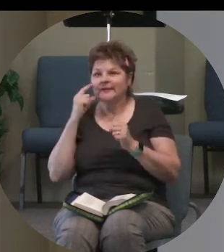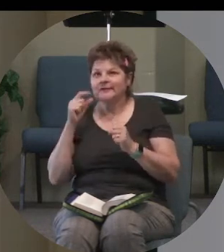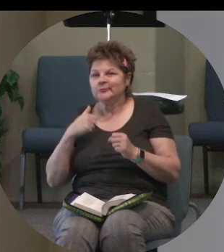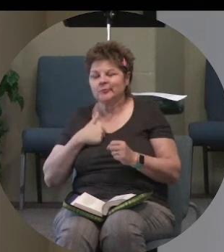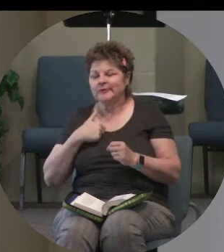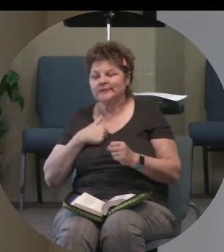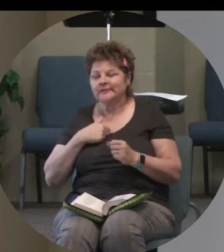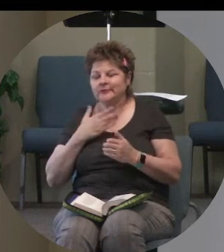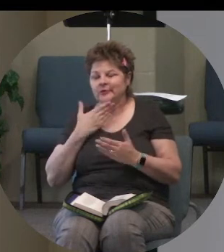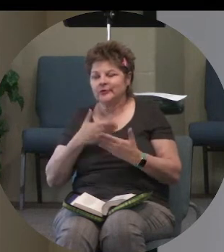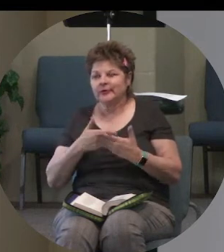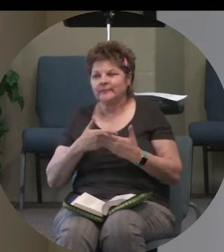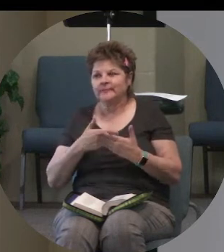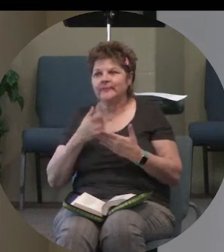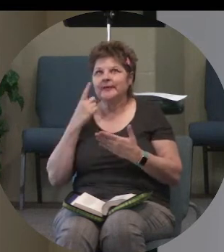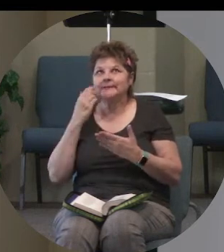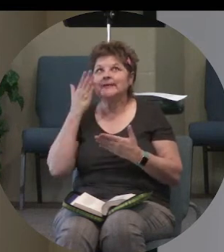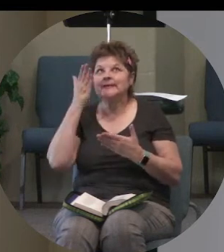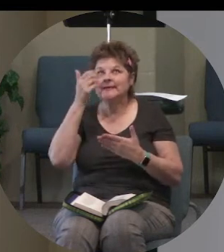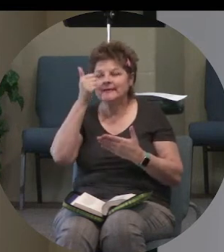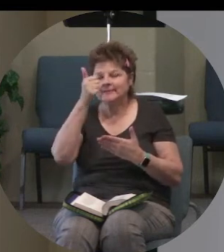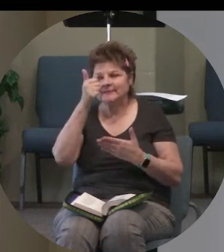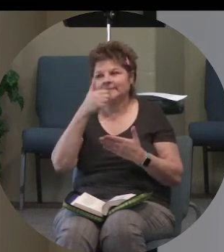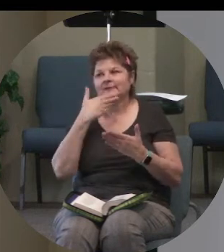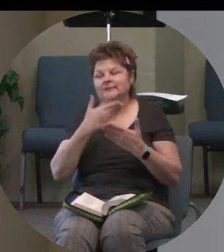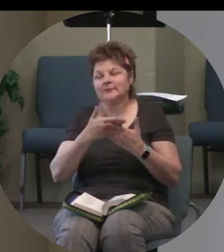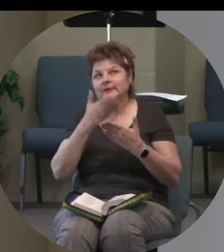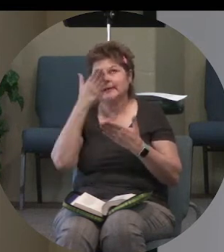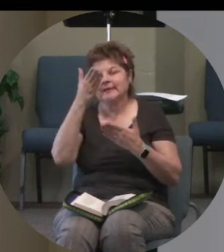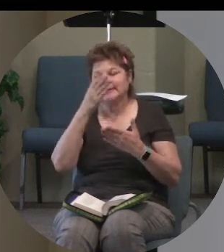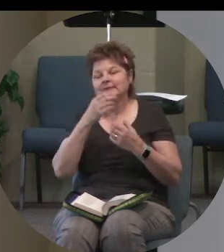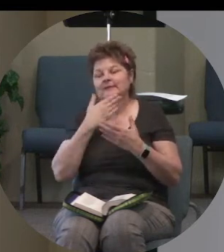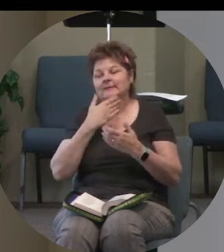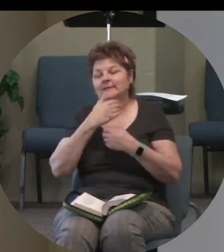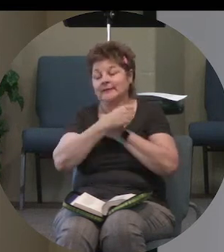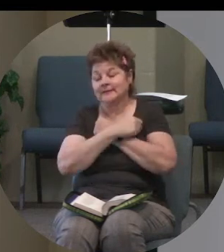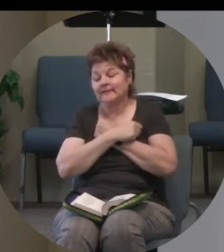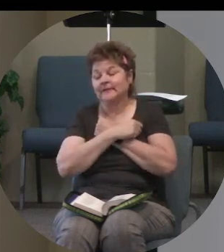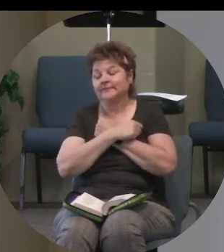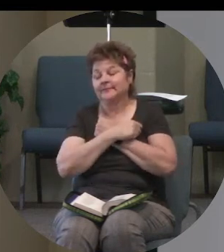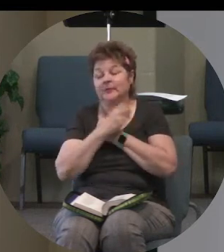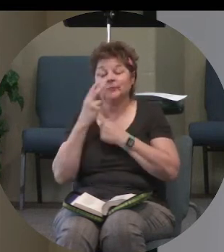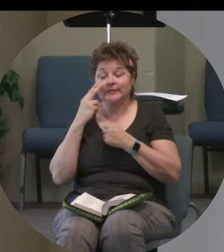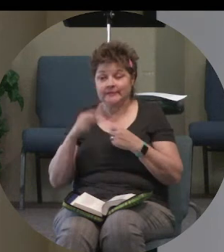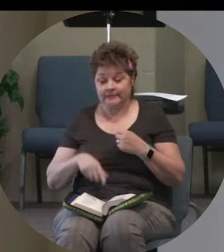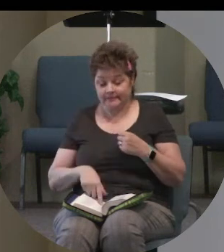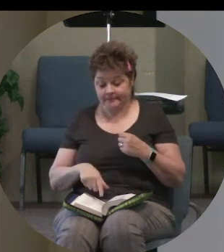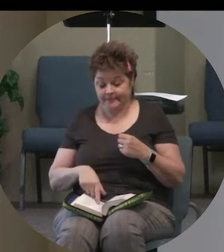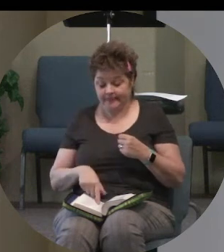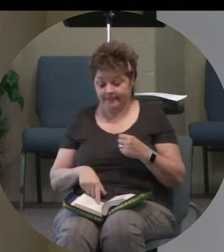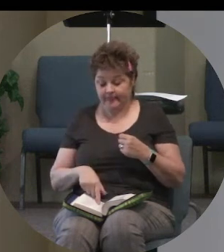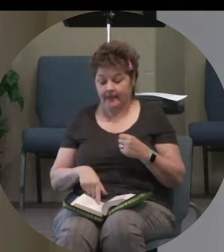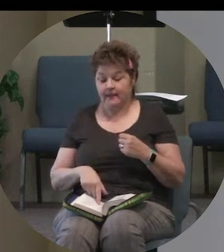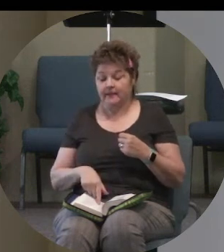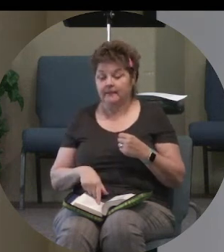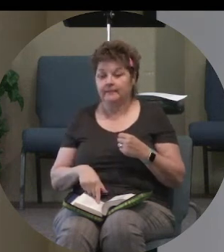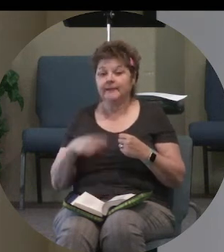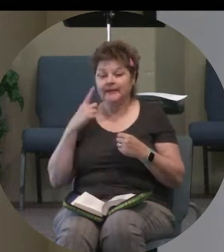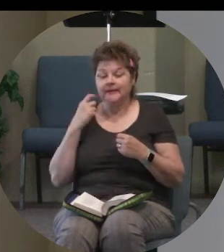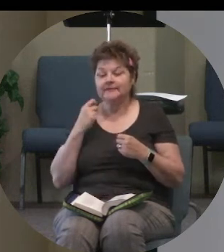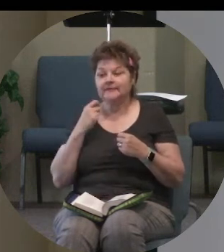but because he is good, because he is loving. We also see the picture that he says, "for the sake of his servant